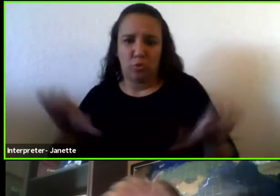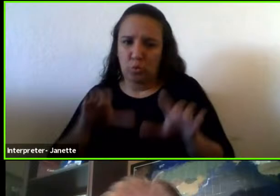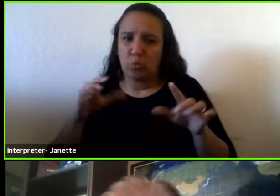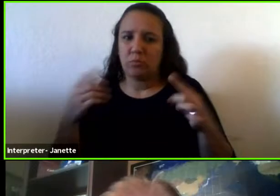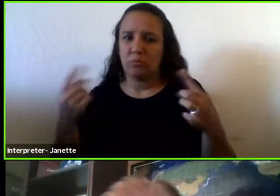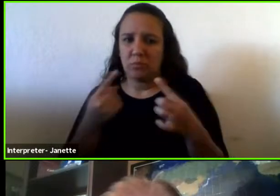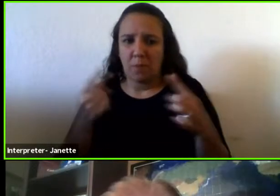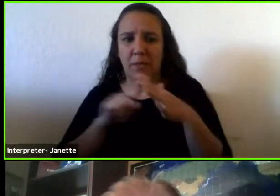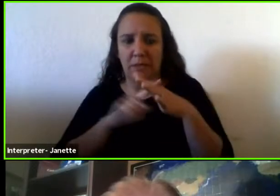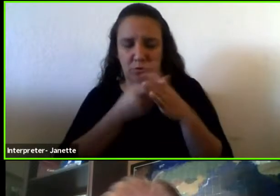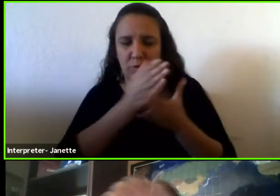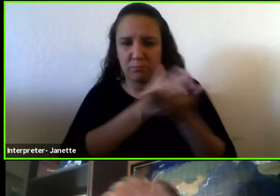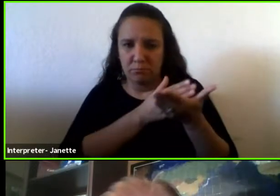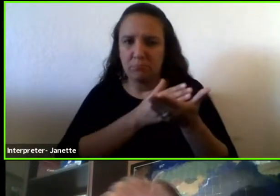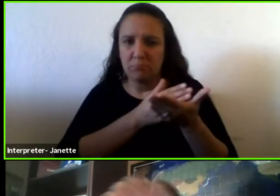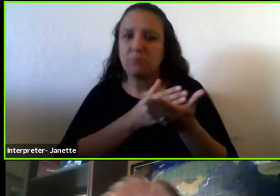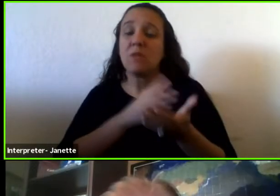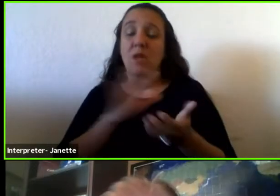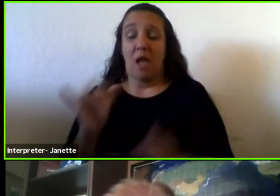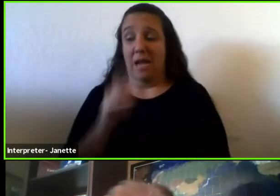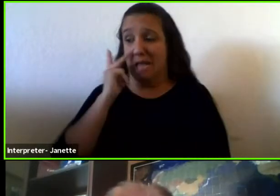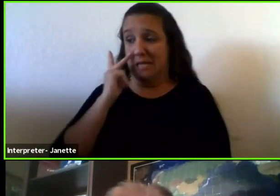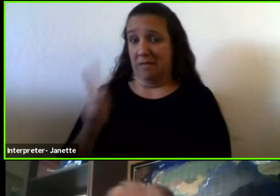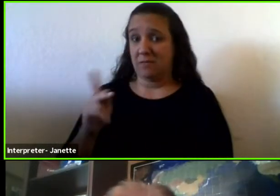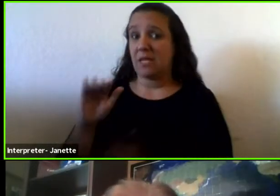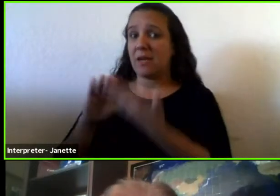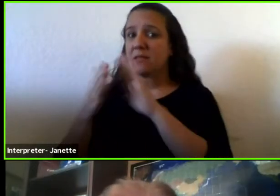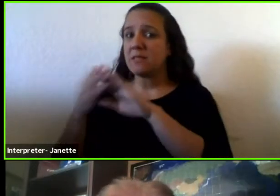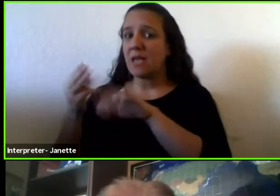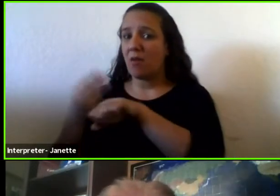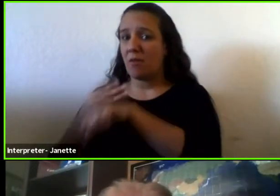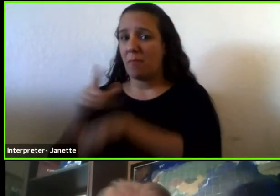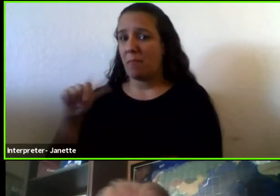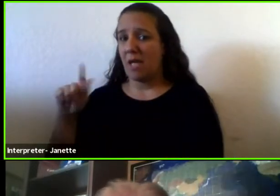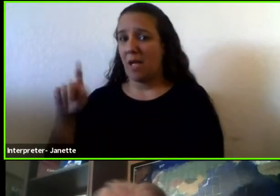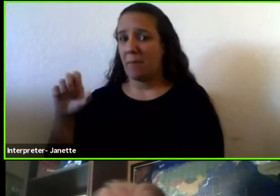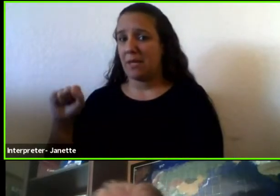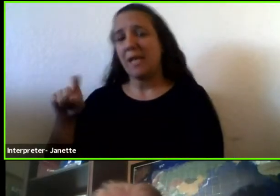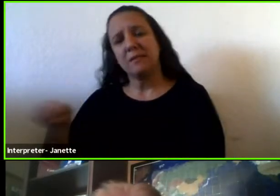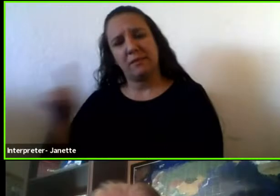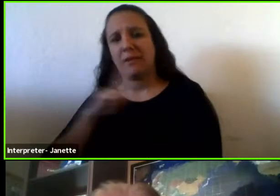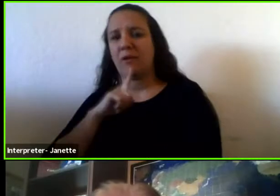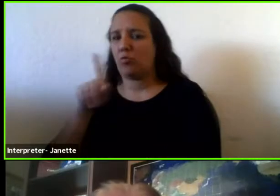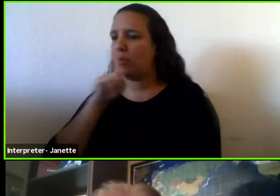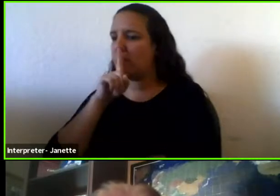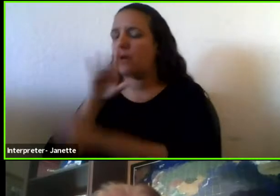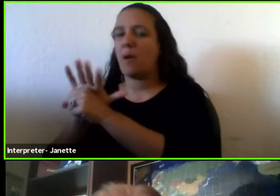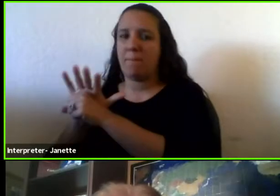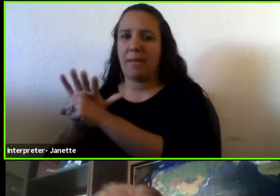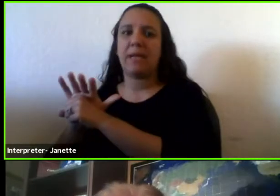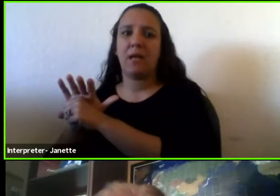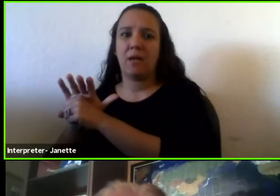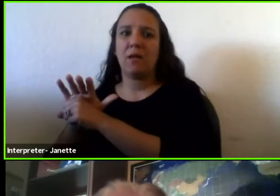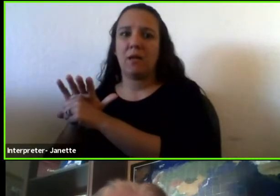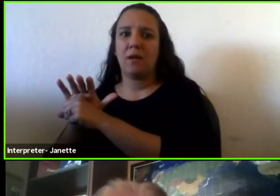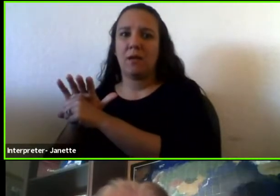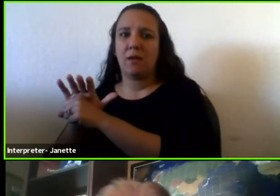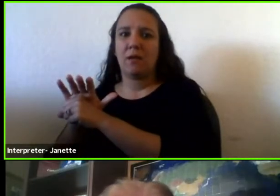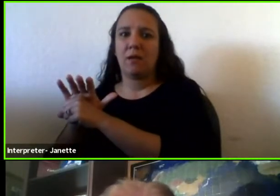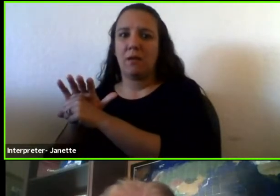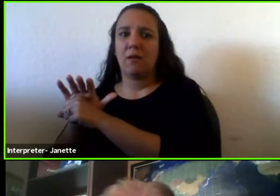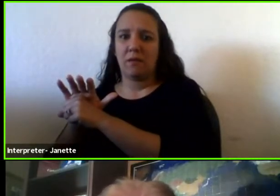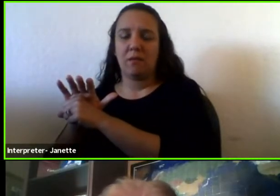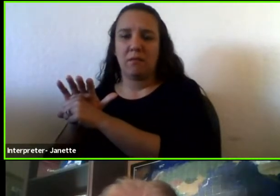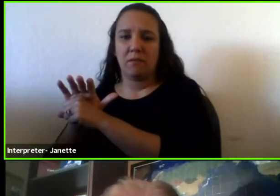seen within the town of Miami Lakes, they're committed to the brick and mortars. They're committed. Listen, I live in Miami Gardens and my hangout spot is